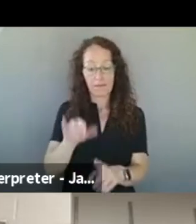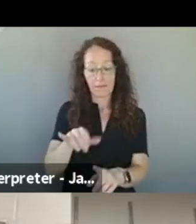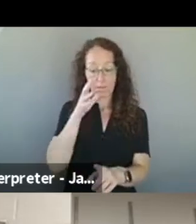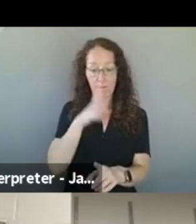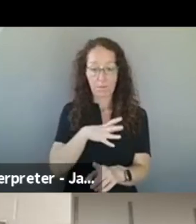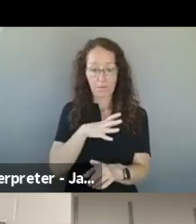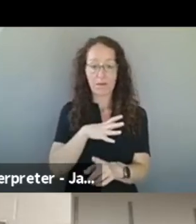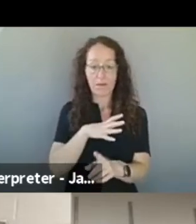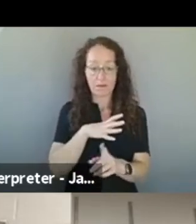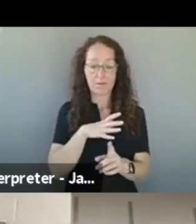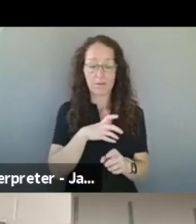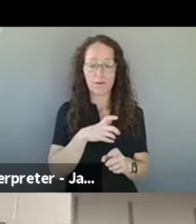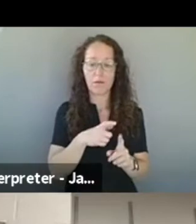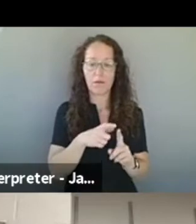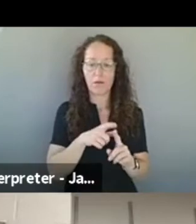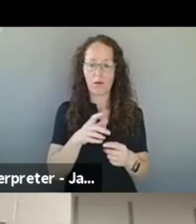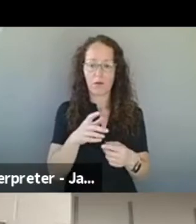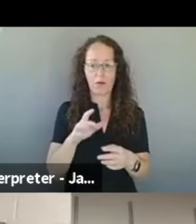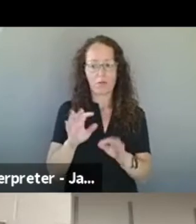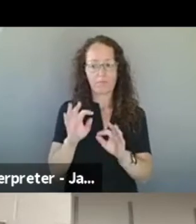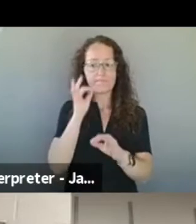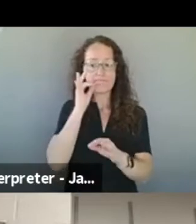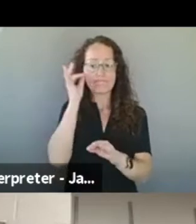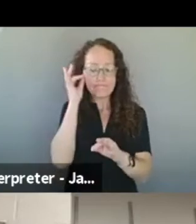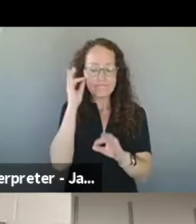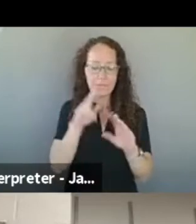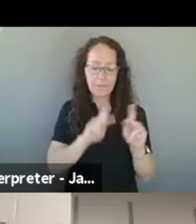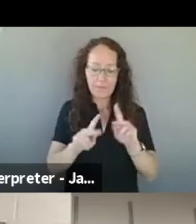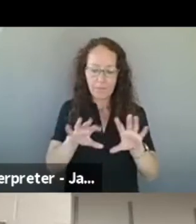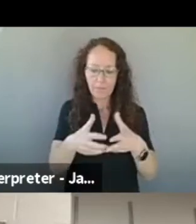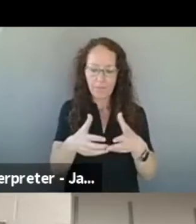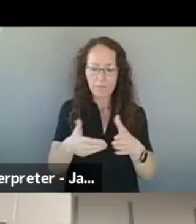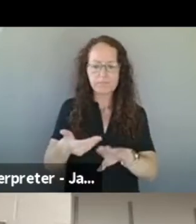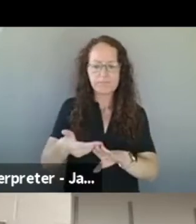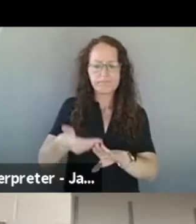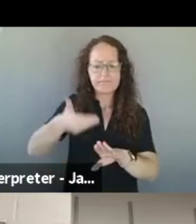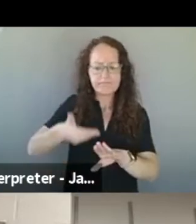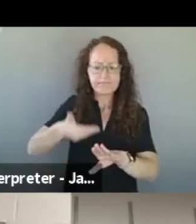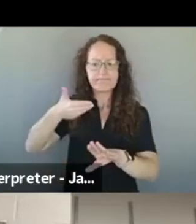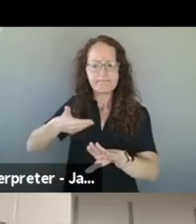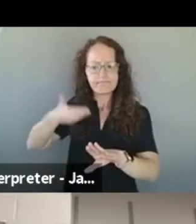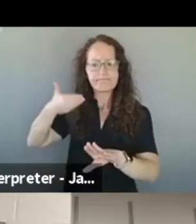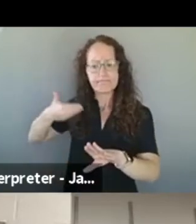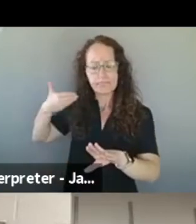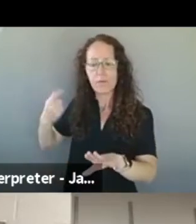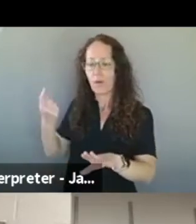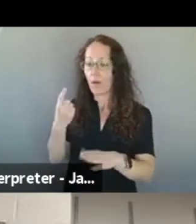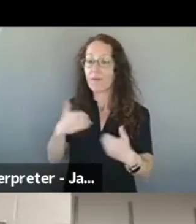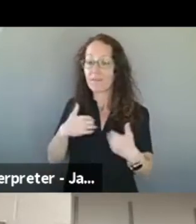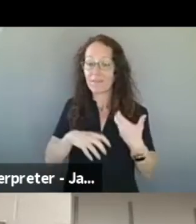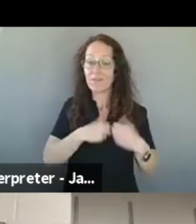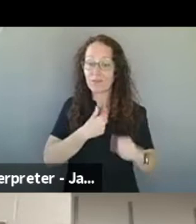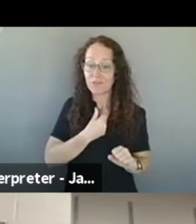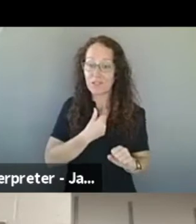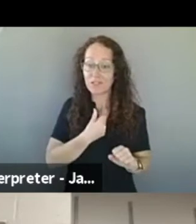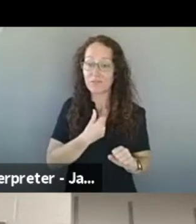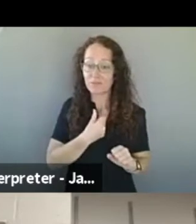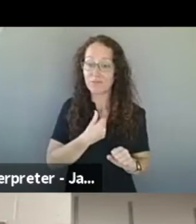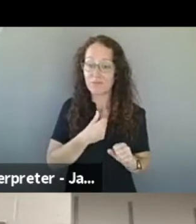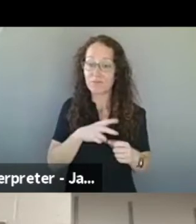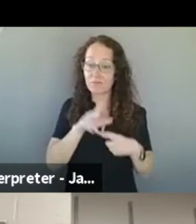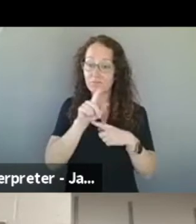a grief ritual going on, and these were joyous people. They just acknowledged that sometimes there's grief.